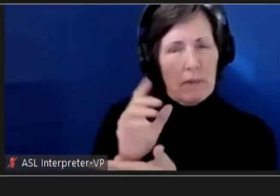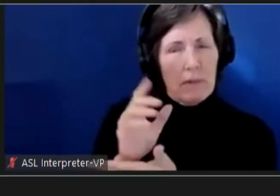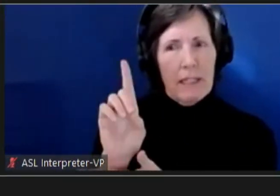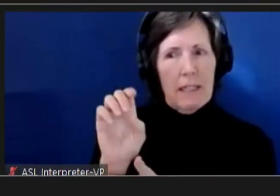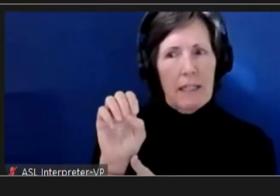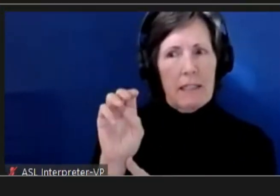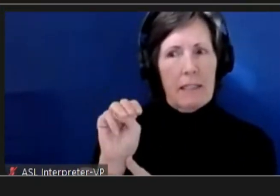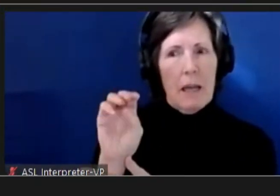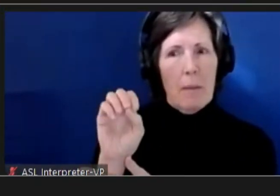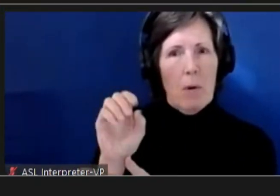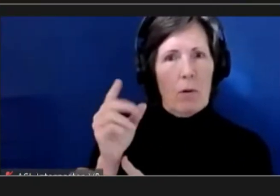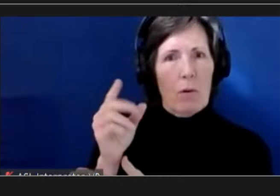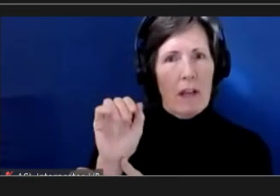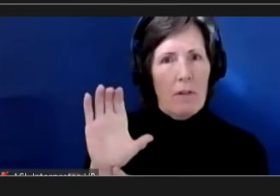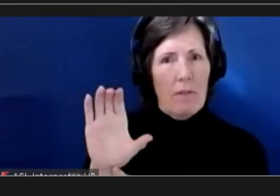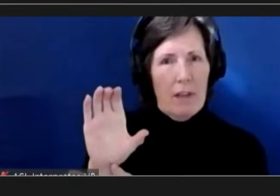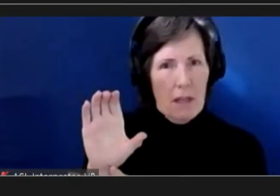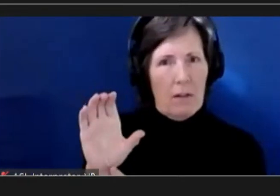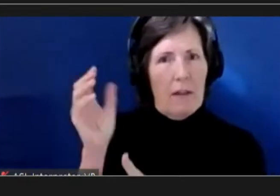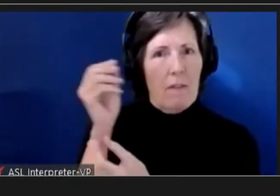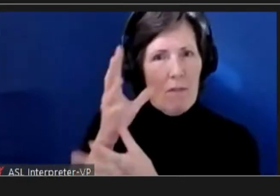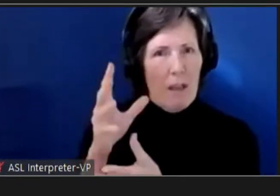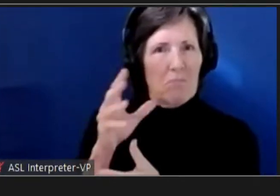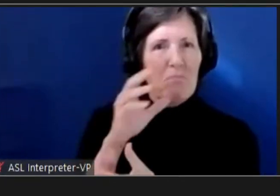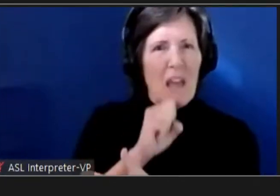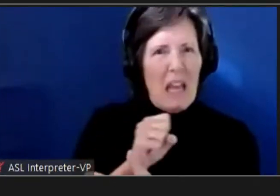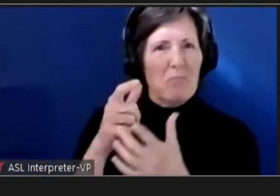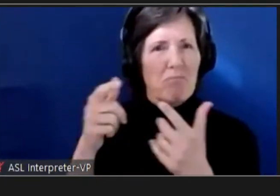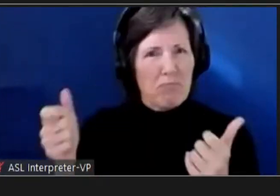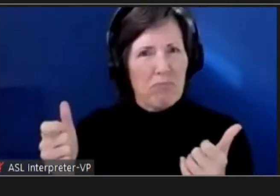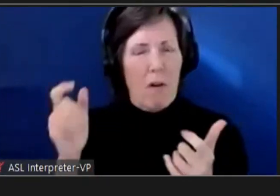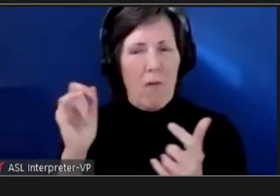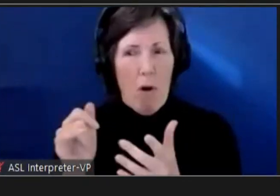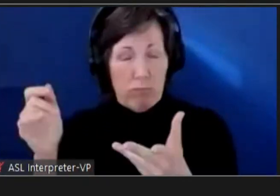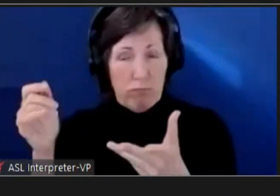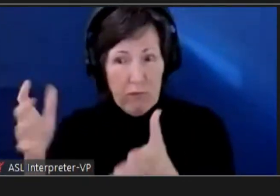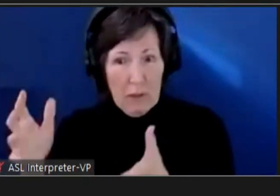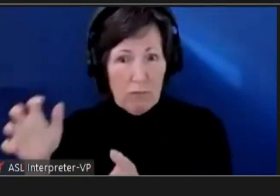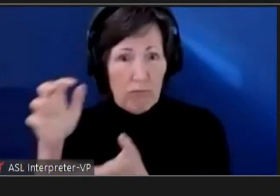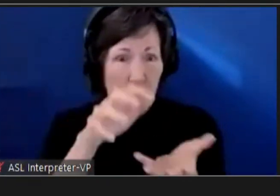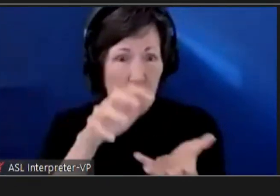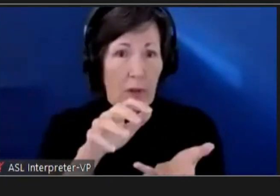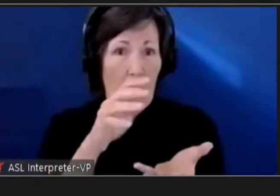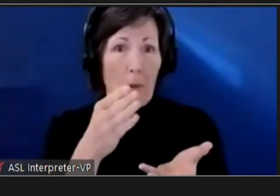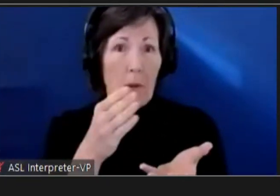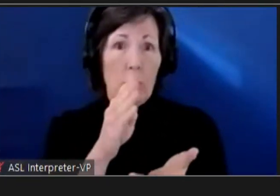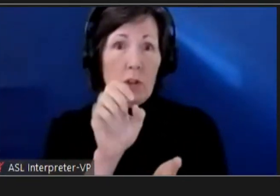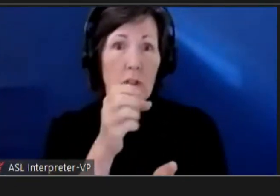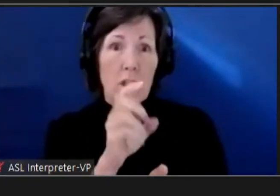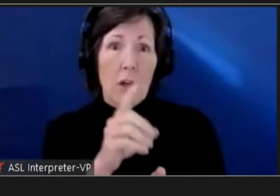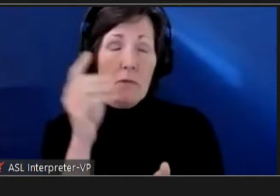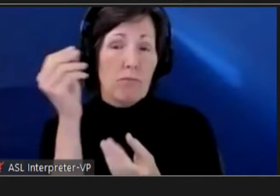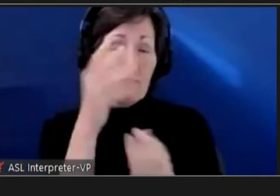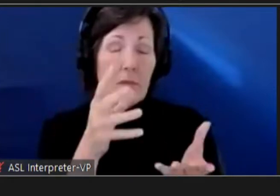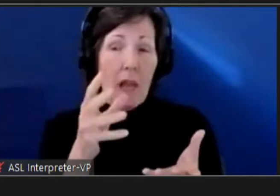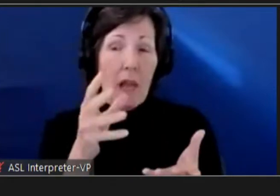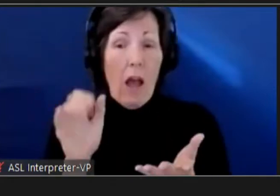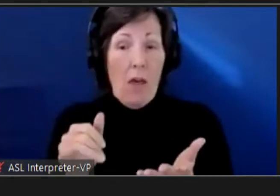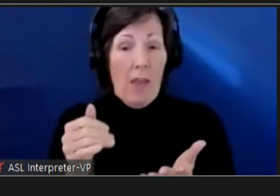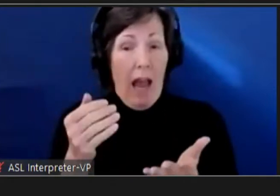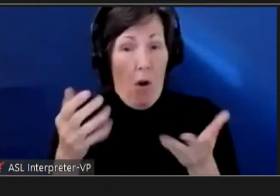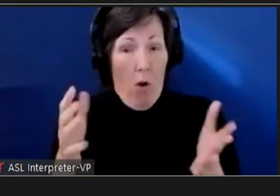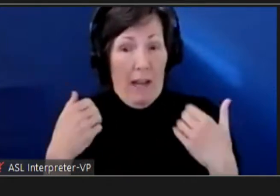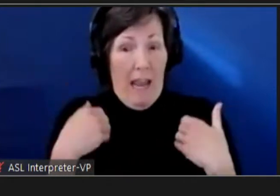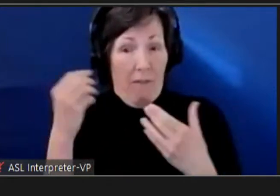to turn over the distribution to Blue Shield, and I'm wondering what the existing demographic data is saying about who's getting